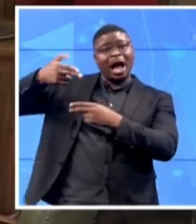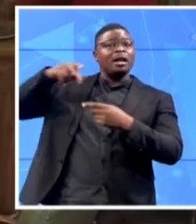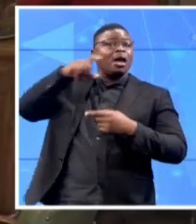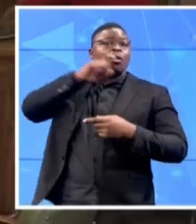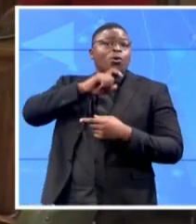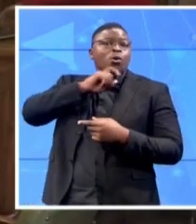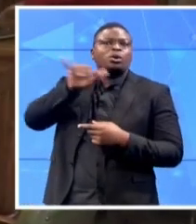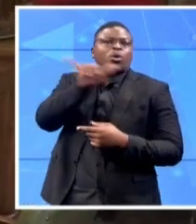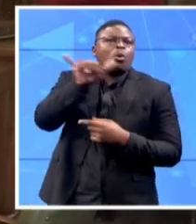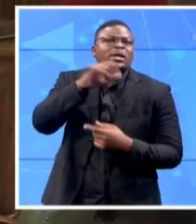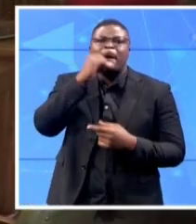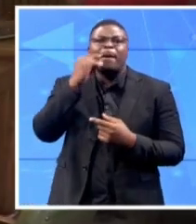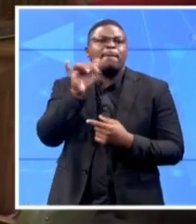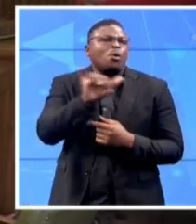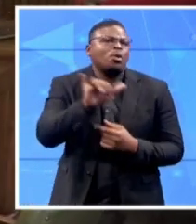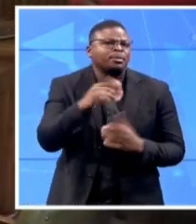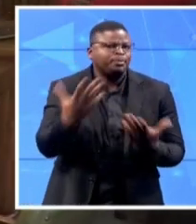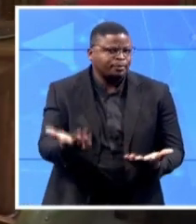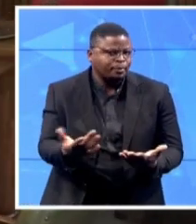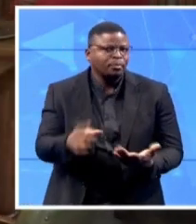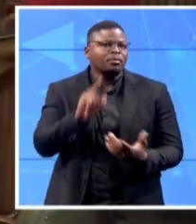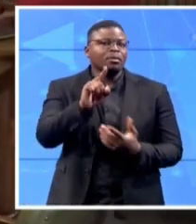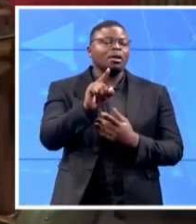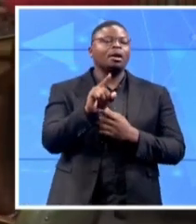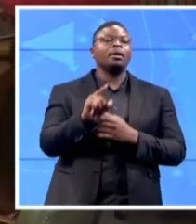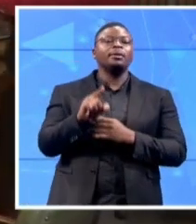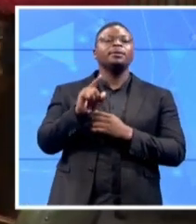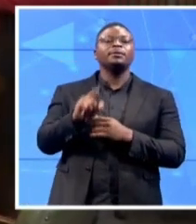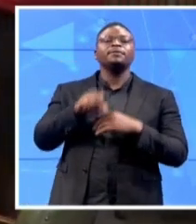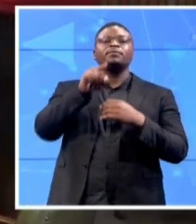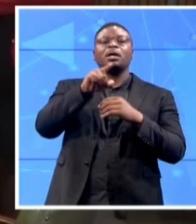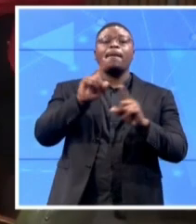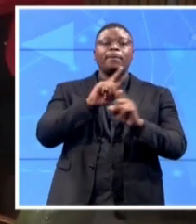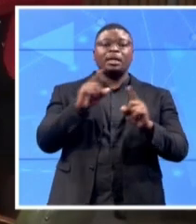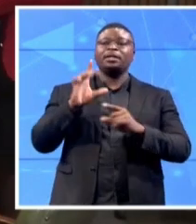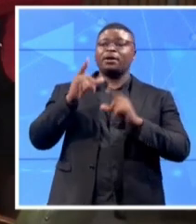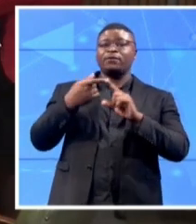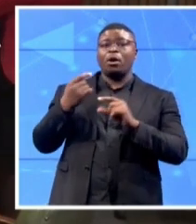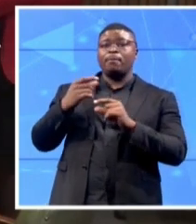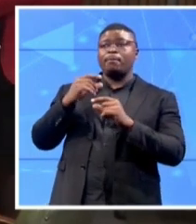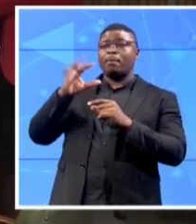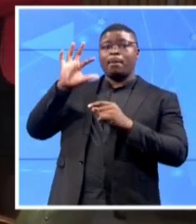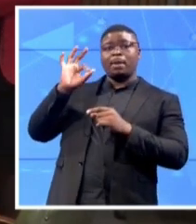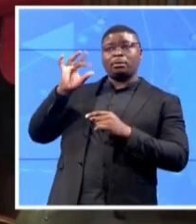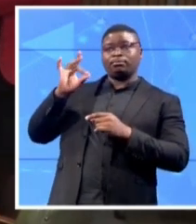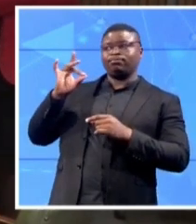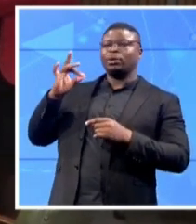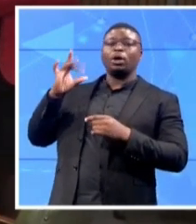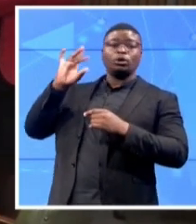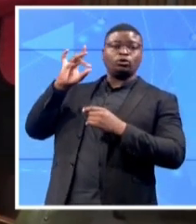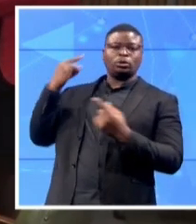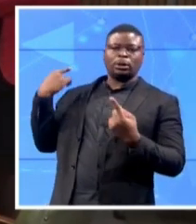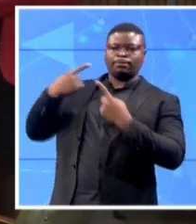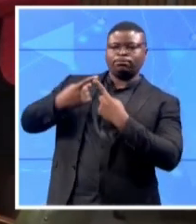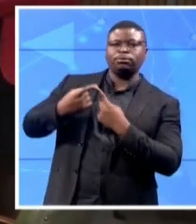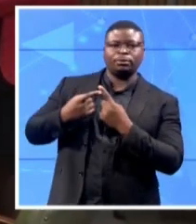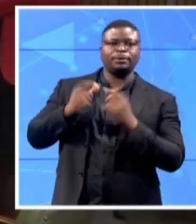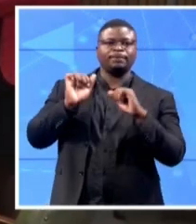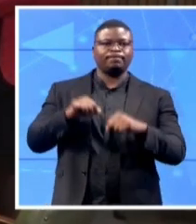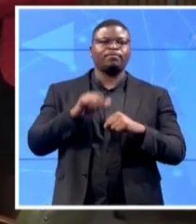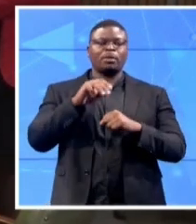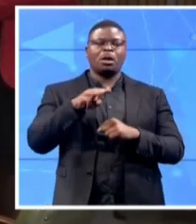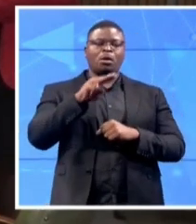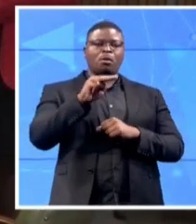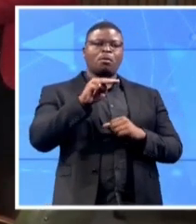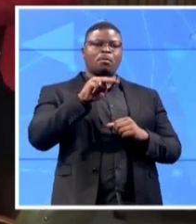last sitting on a Tuesday, and this was the judge telling the Sergeant Mosia that he will explain the difference today when he comes back in.